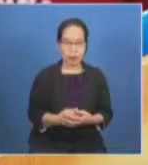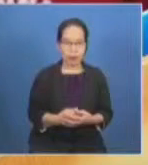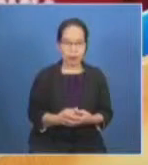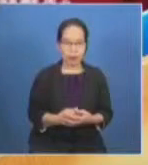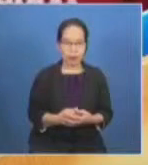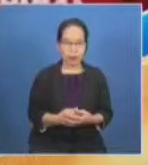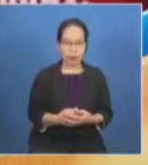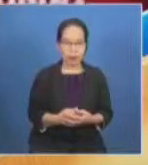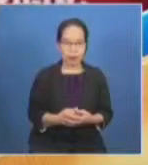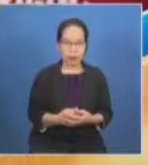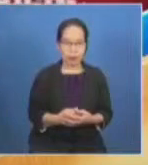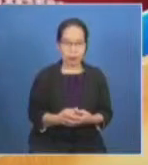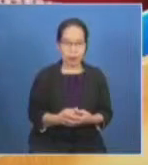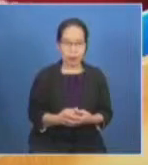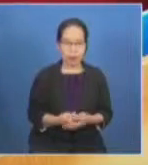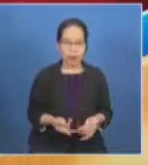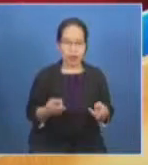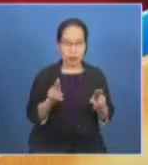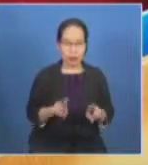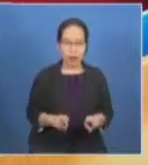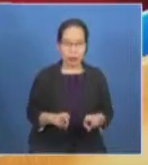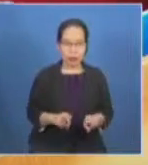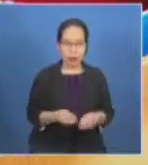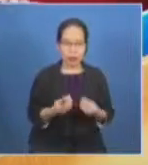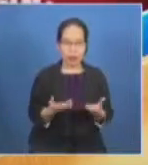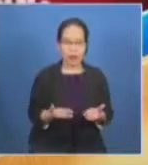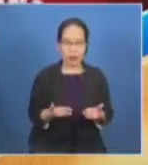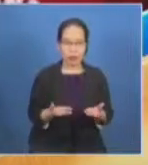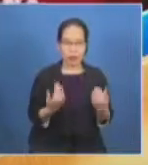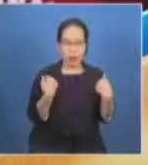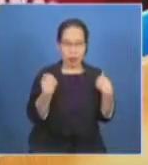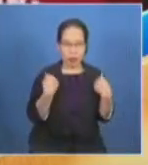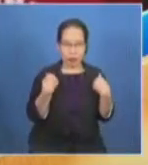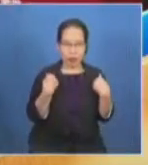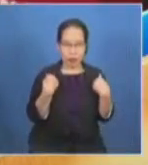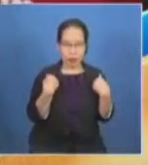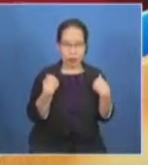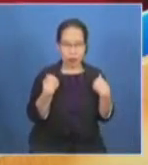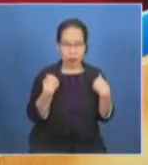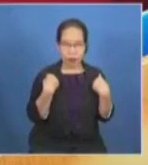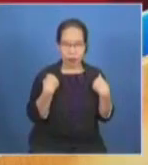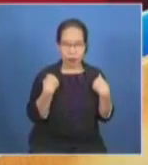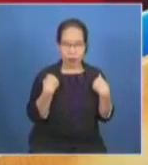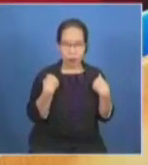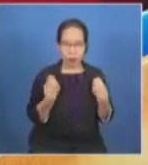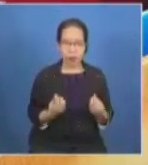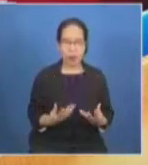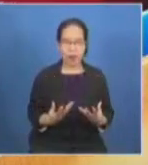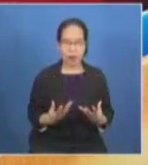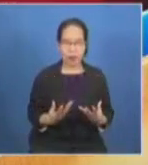I hope if that happens again, I hope they will give if they have